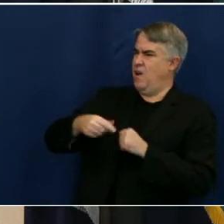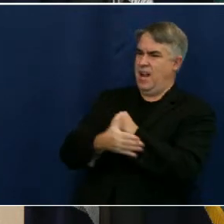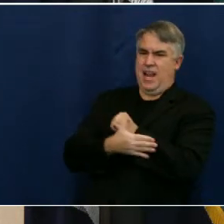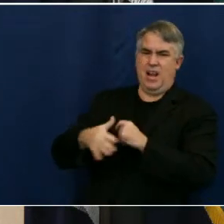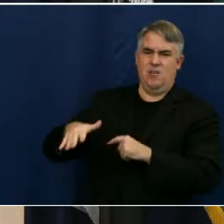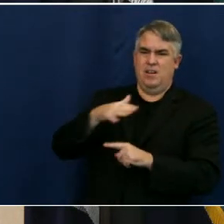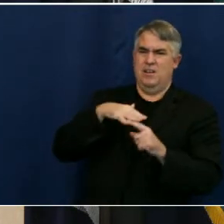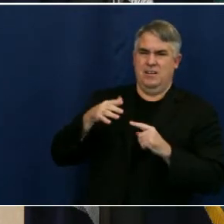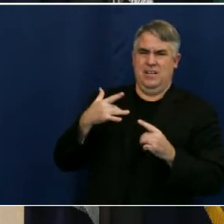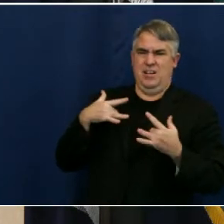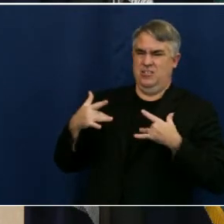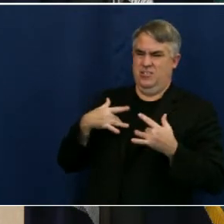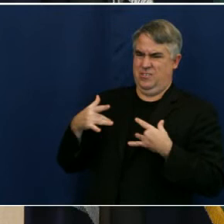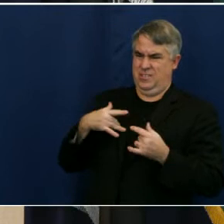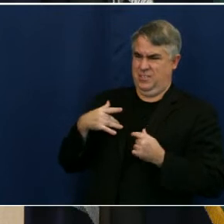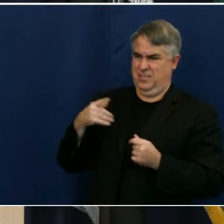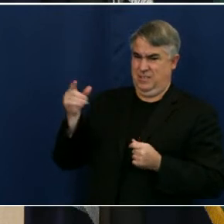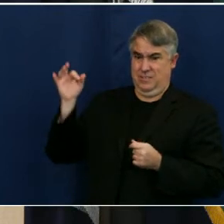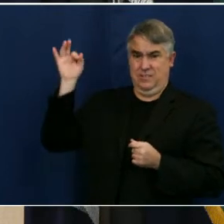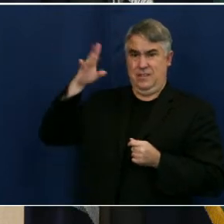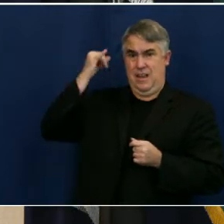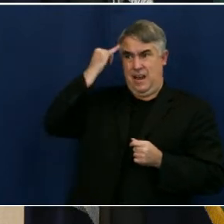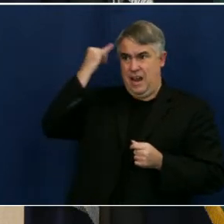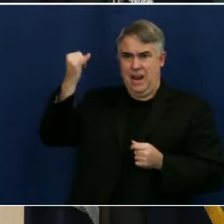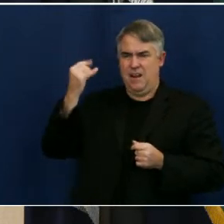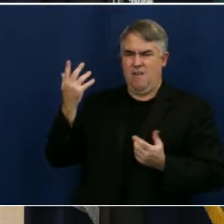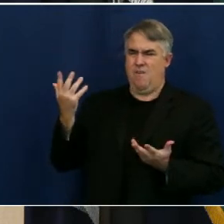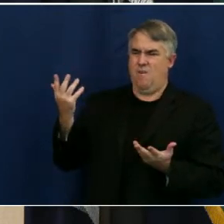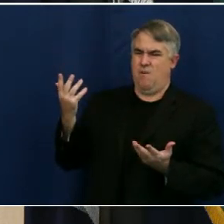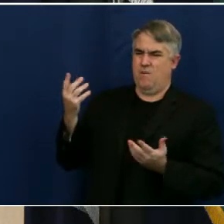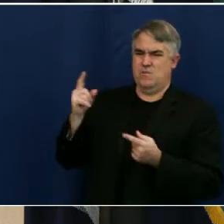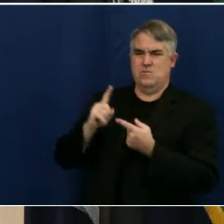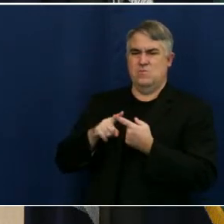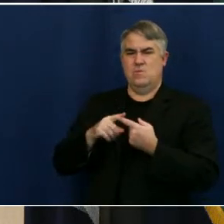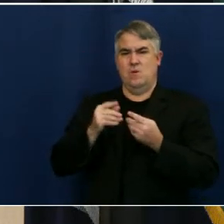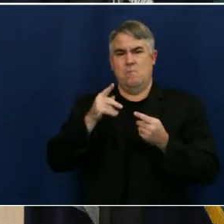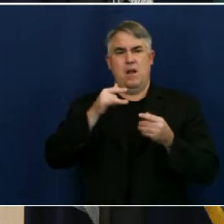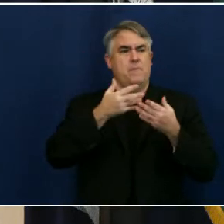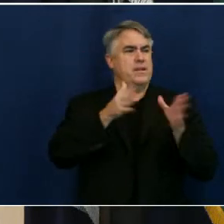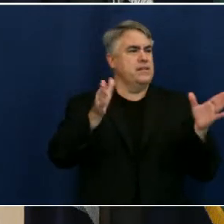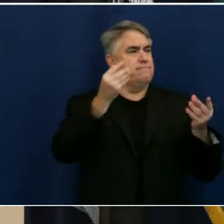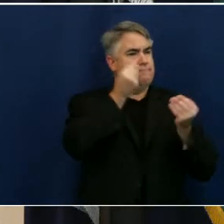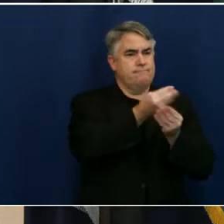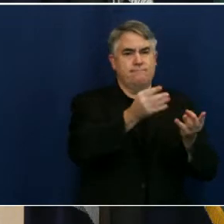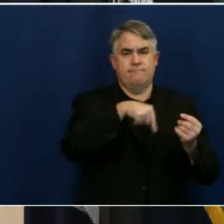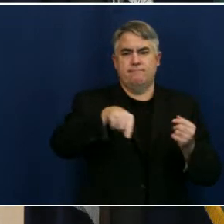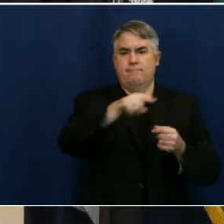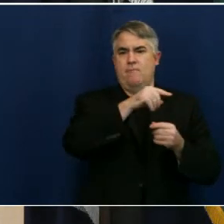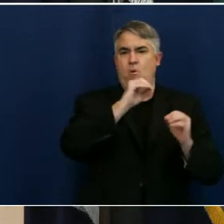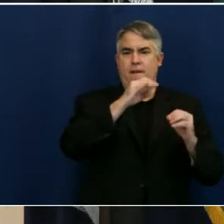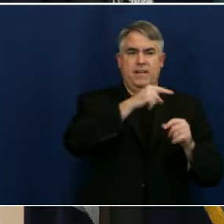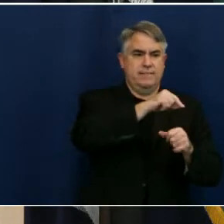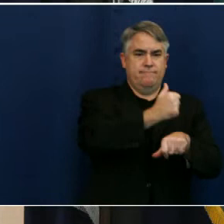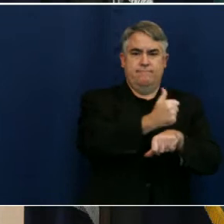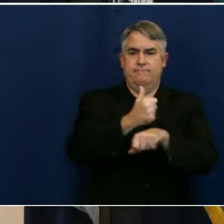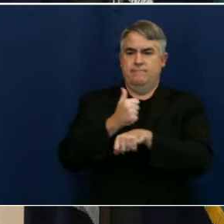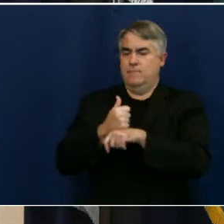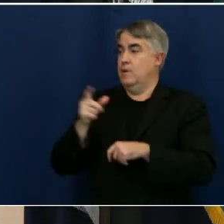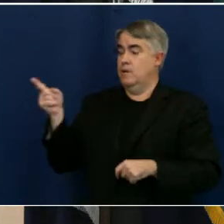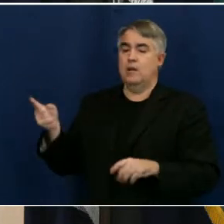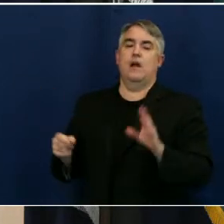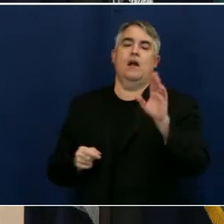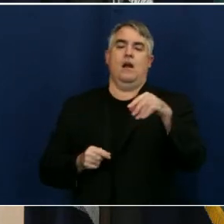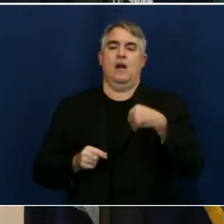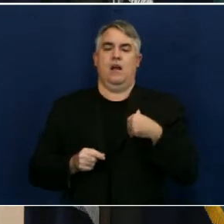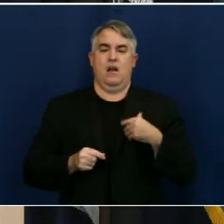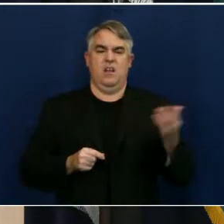input did San Diego County provide during the calls with public health officers from across the state when this was being considered? Yes, I'll let Dr. Wooten comment on what